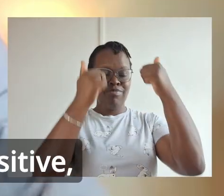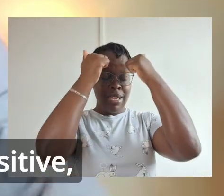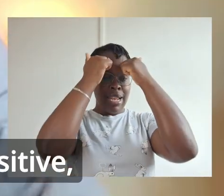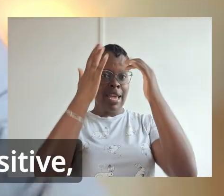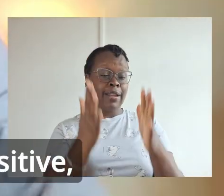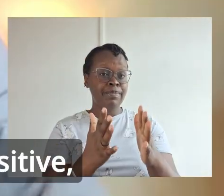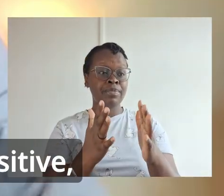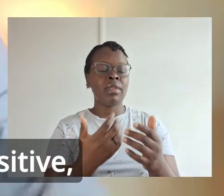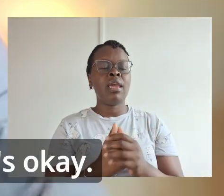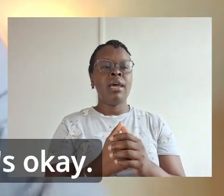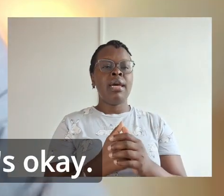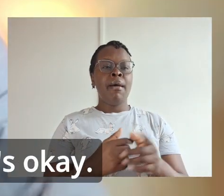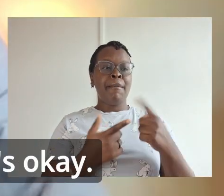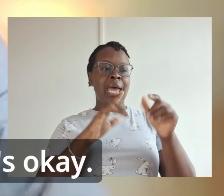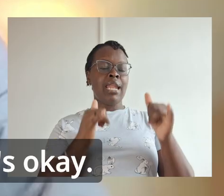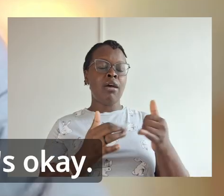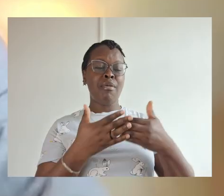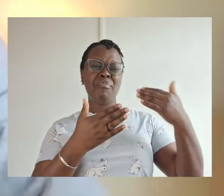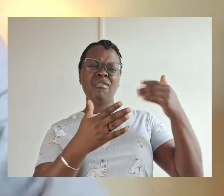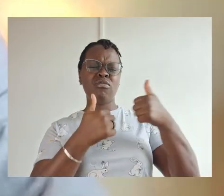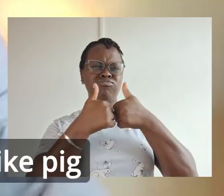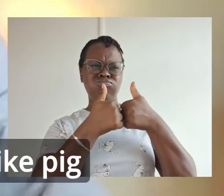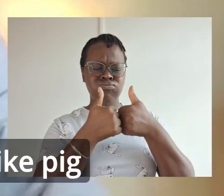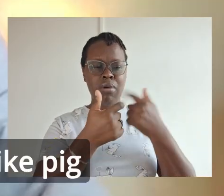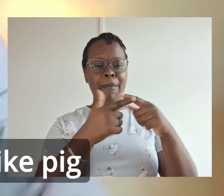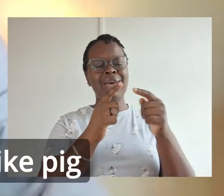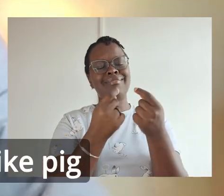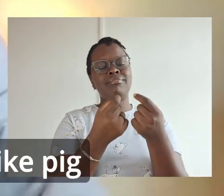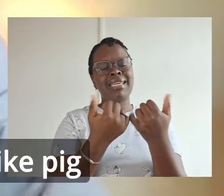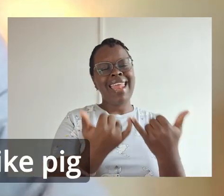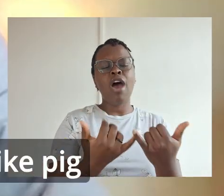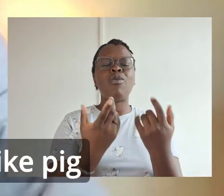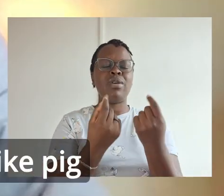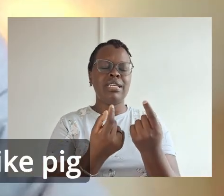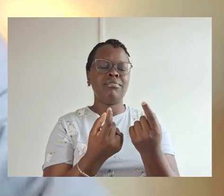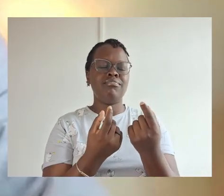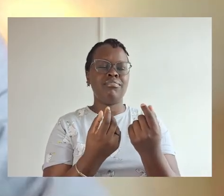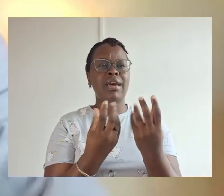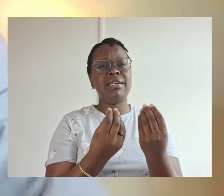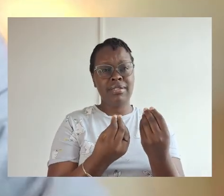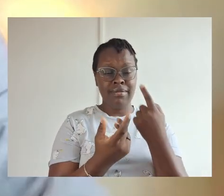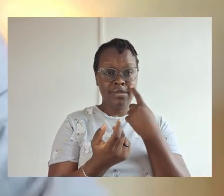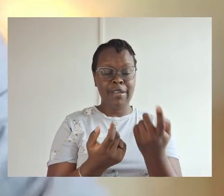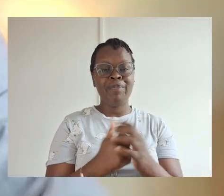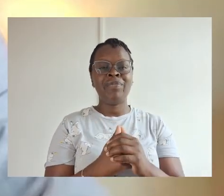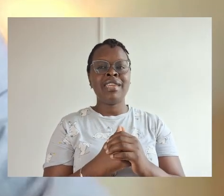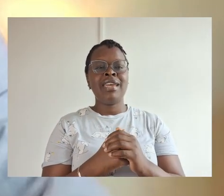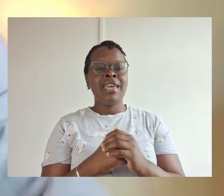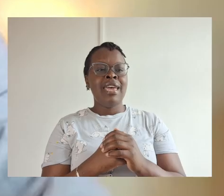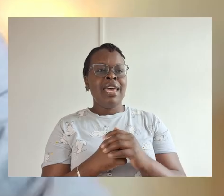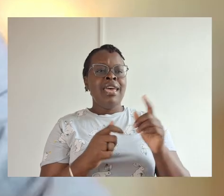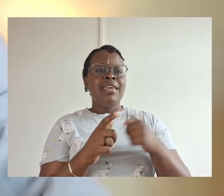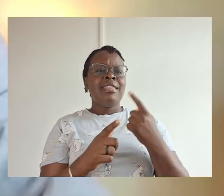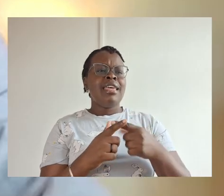some communities, it might be very sensitive, but in other communities, maybe it's okay. For example, if you use the word like pig in the Islamic setup, people